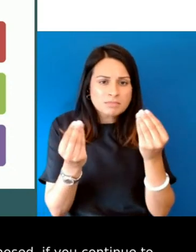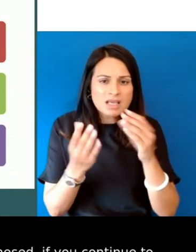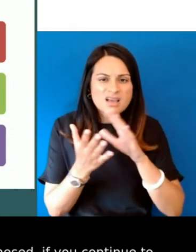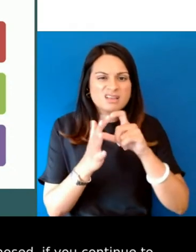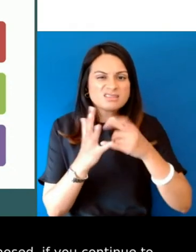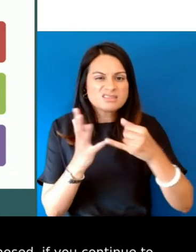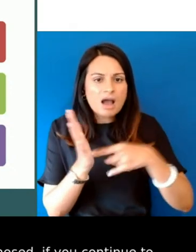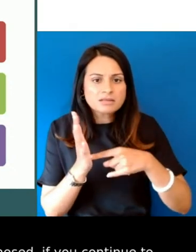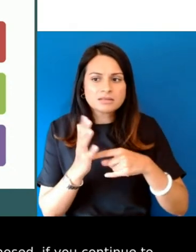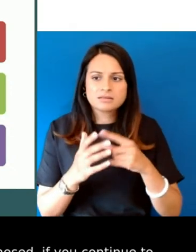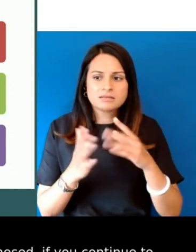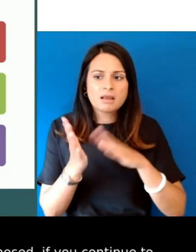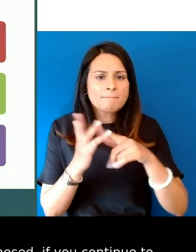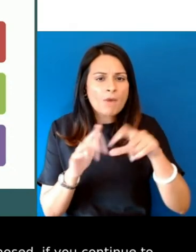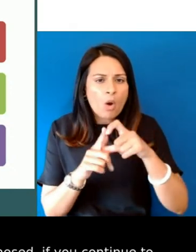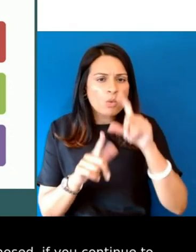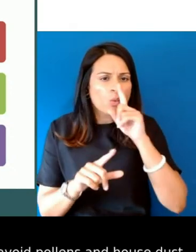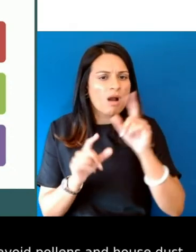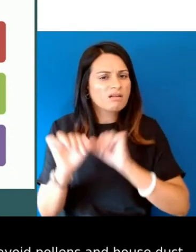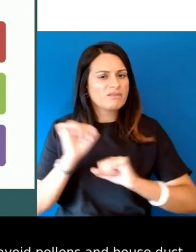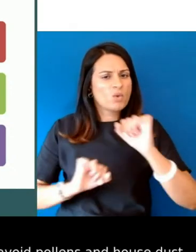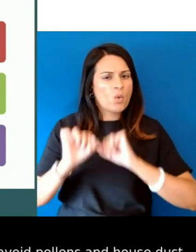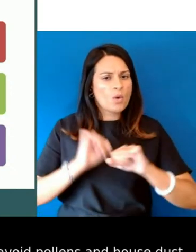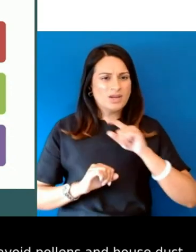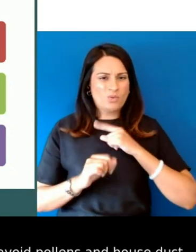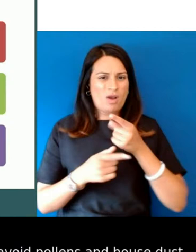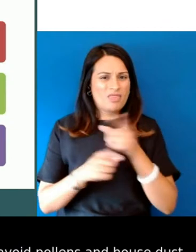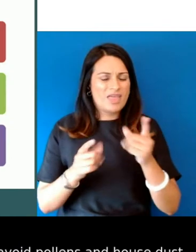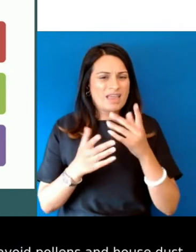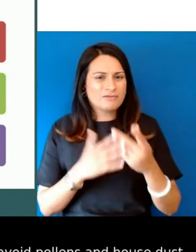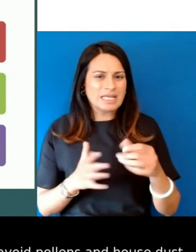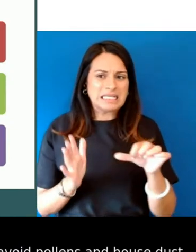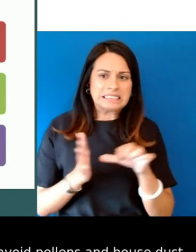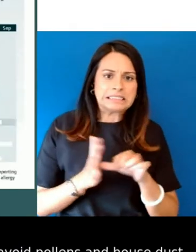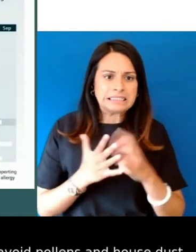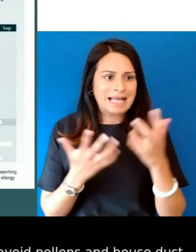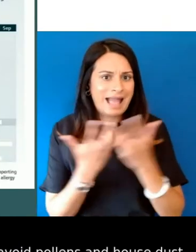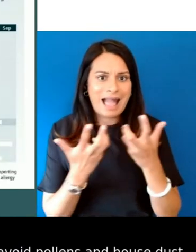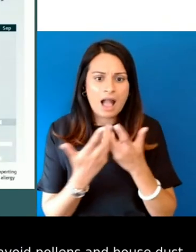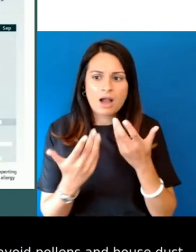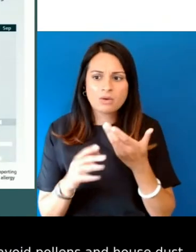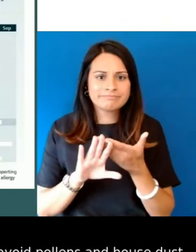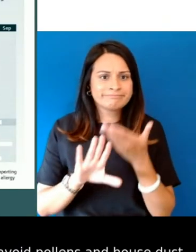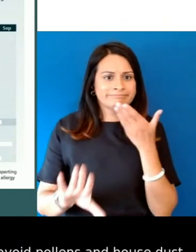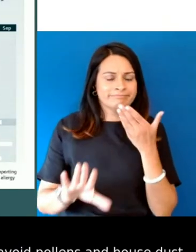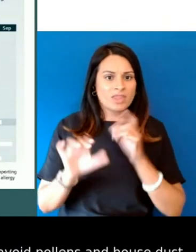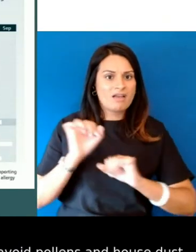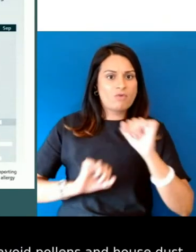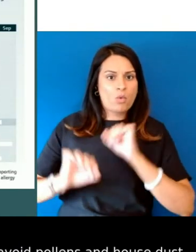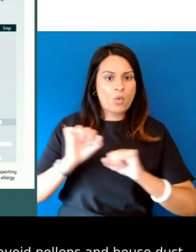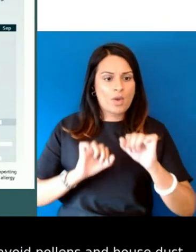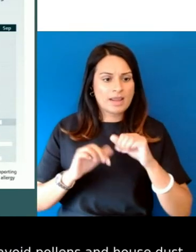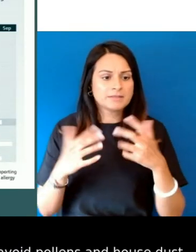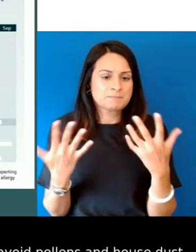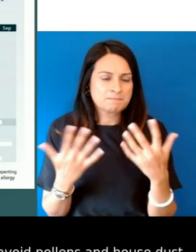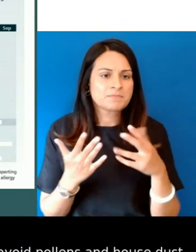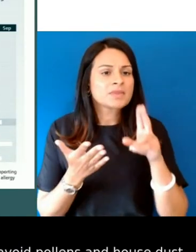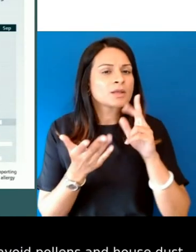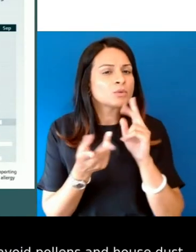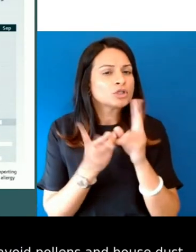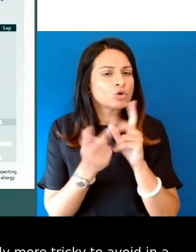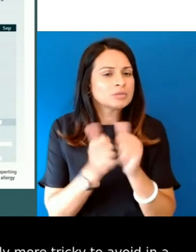molds you know these are the ones that are actually more tricky um to avoid in a normal lifestyle